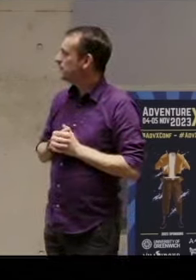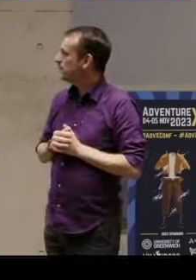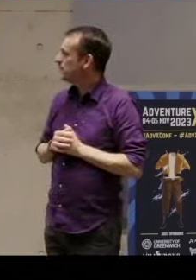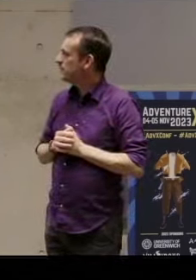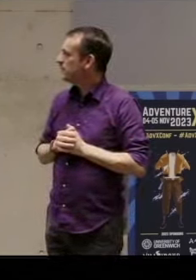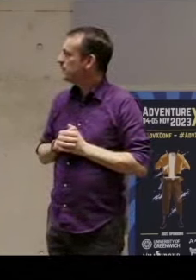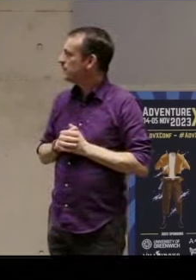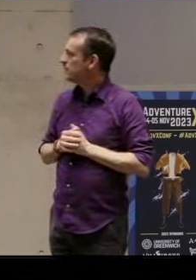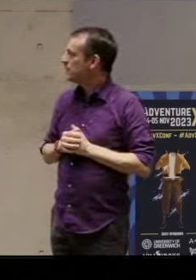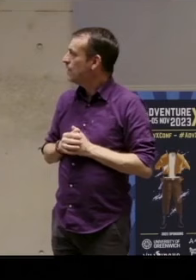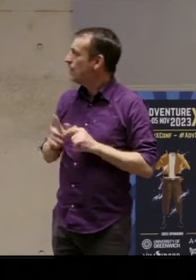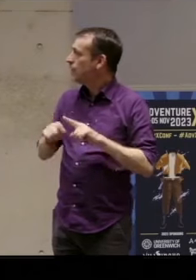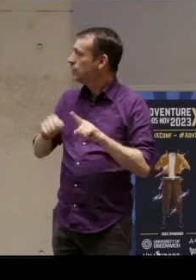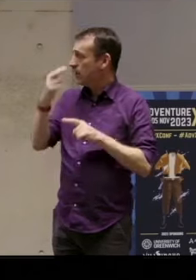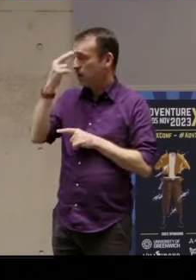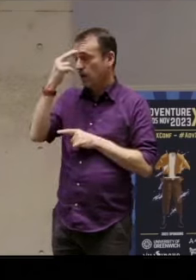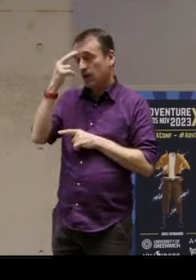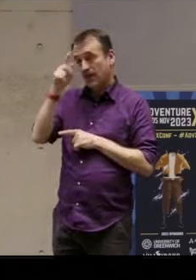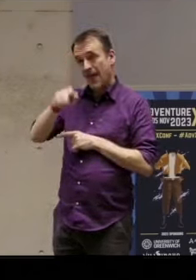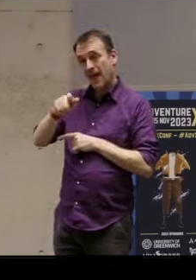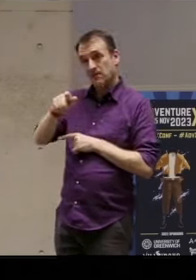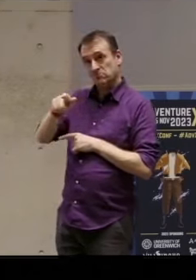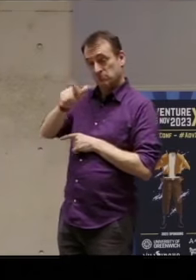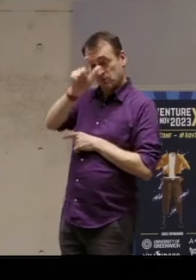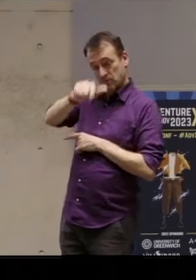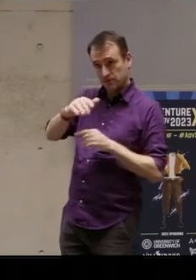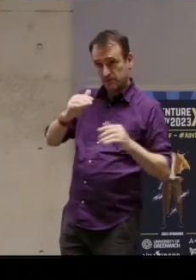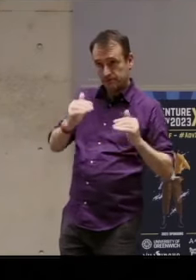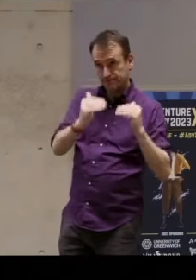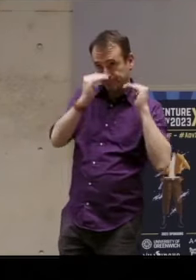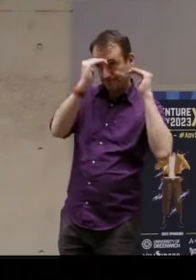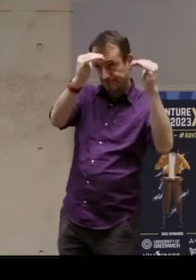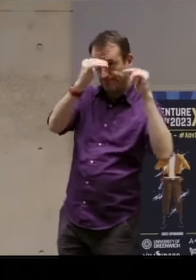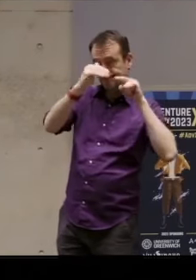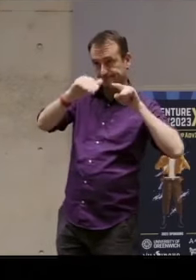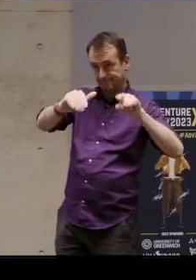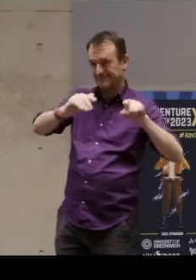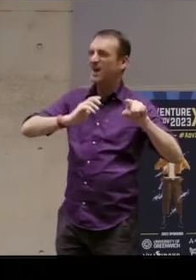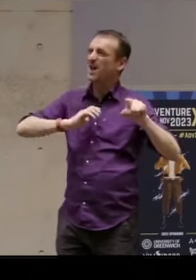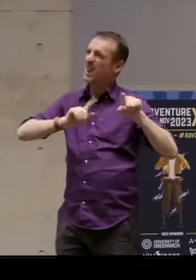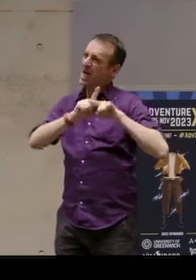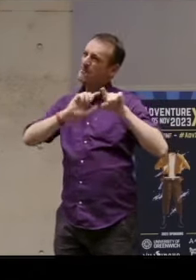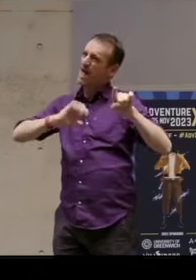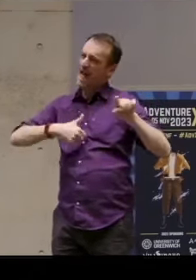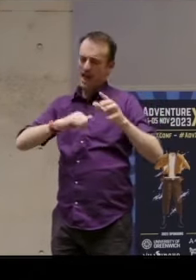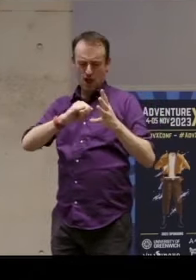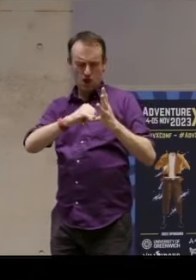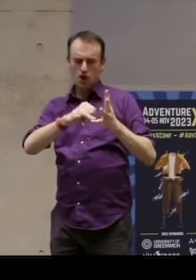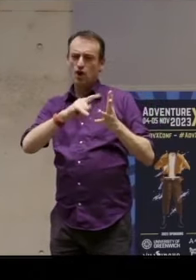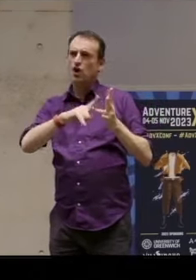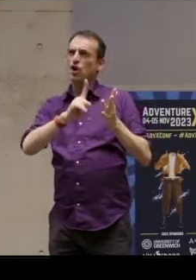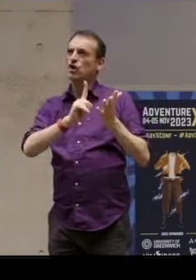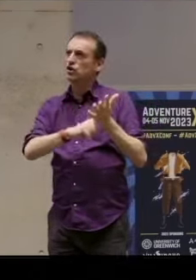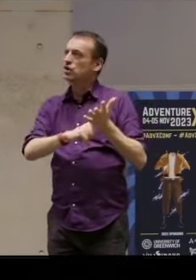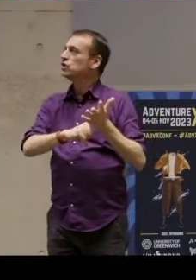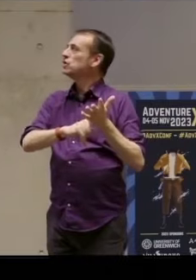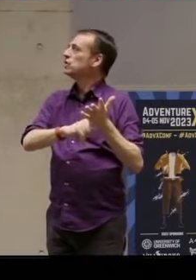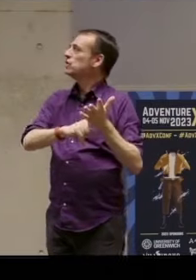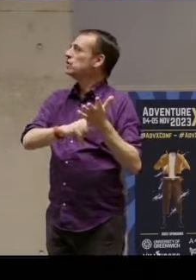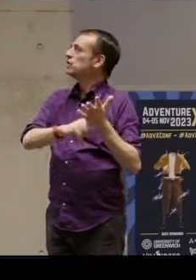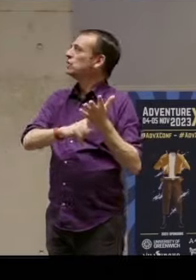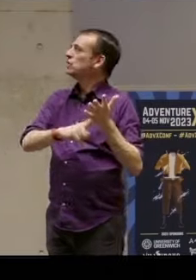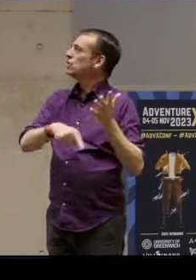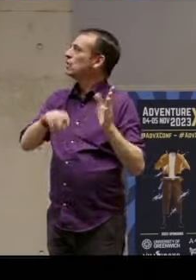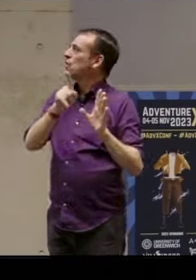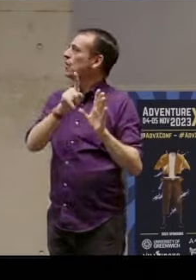Soltis, who is not very different from a village mayor. And Soltis are known for their jokes around Poland. And